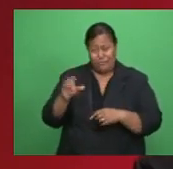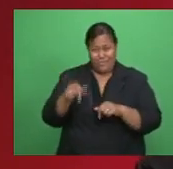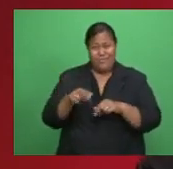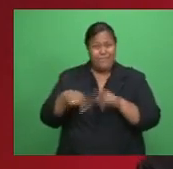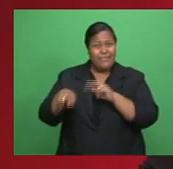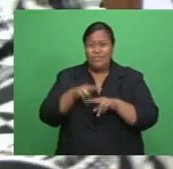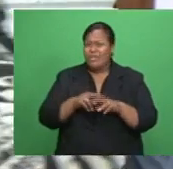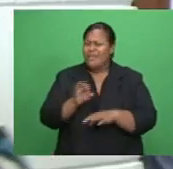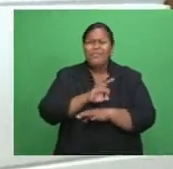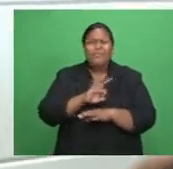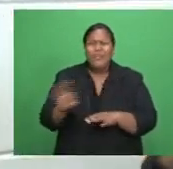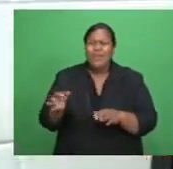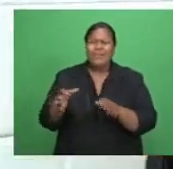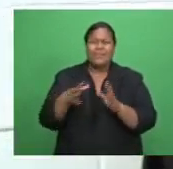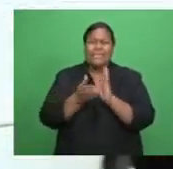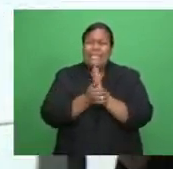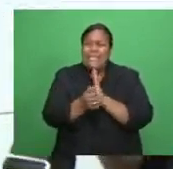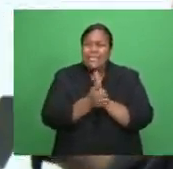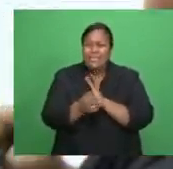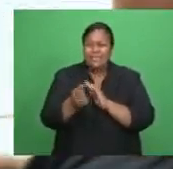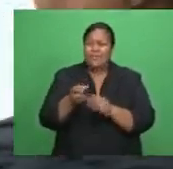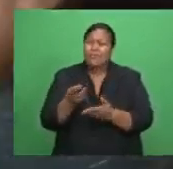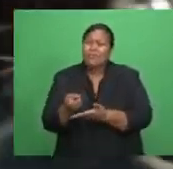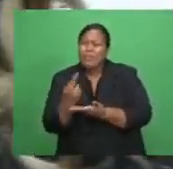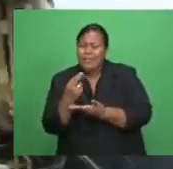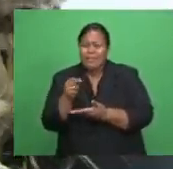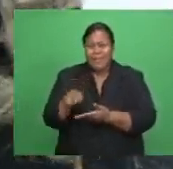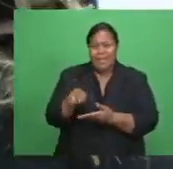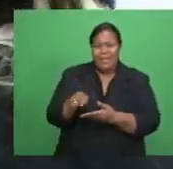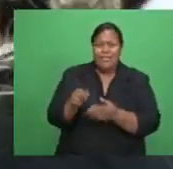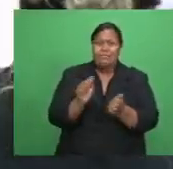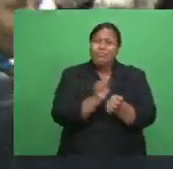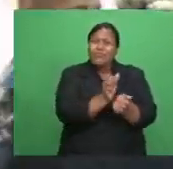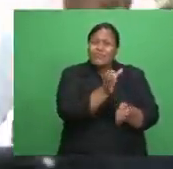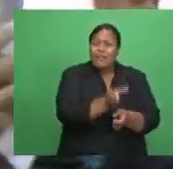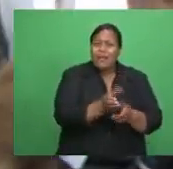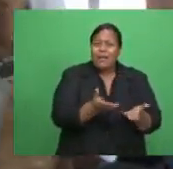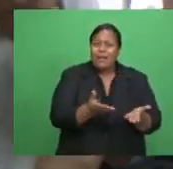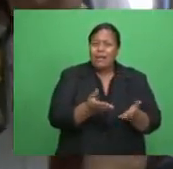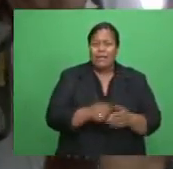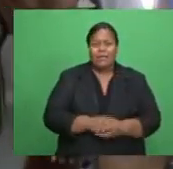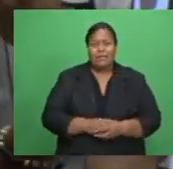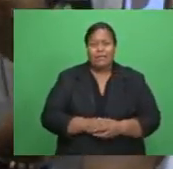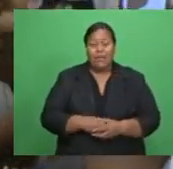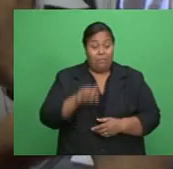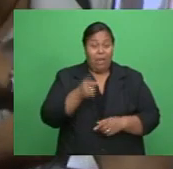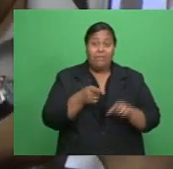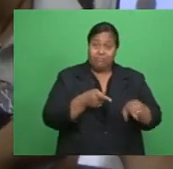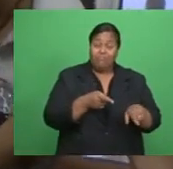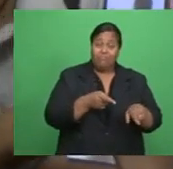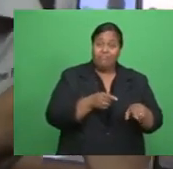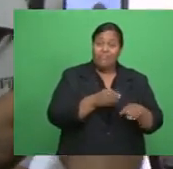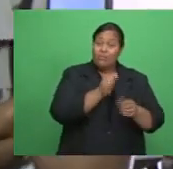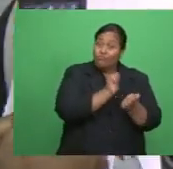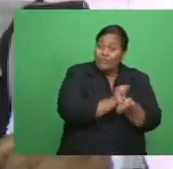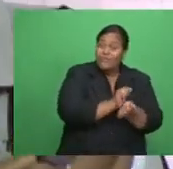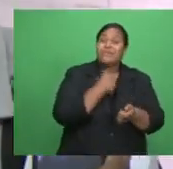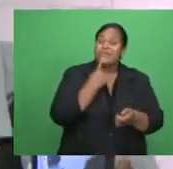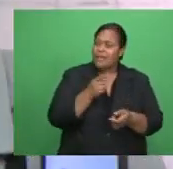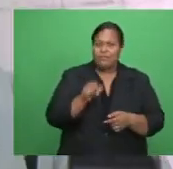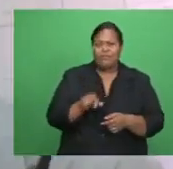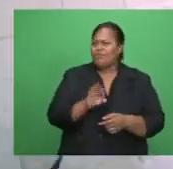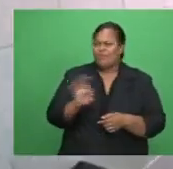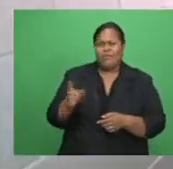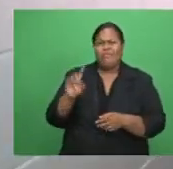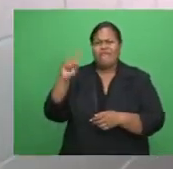rapists, convicted rapists. The Fiji Corrections says Nasila Sila is not the first inmate to participate in public sports, nor he will be the